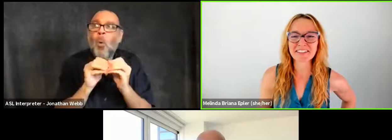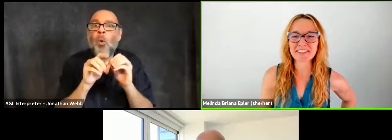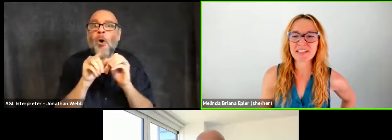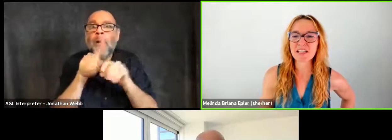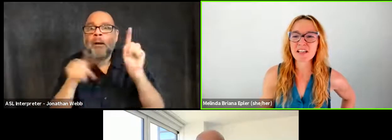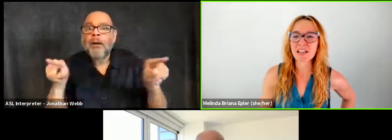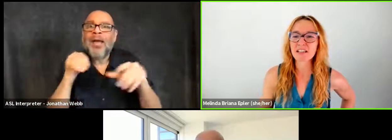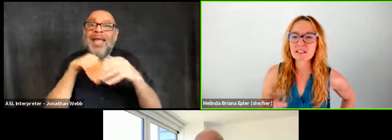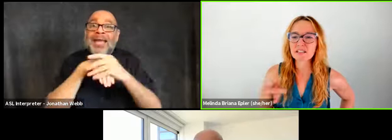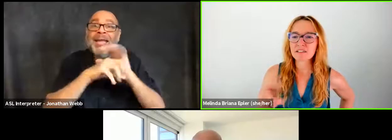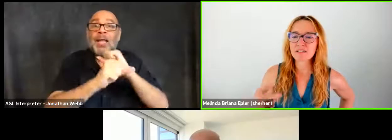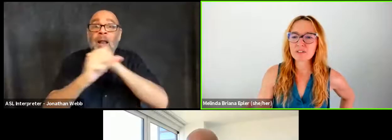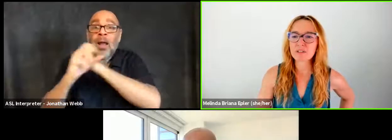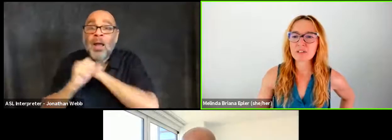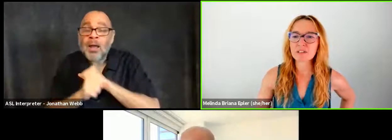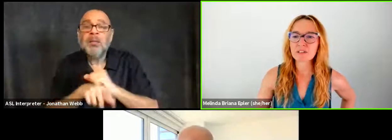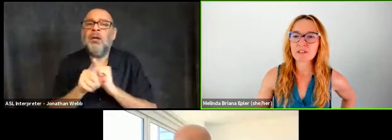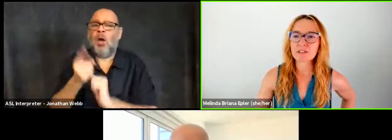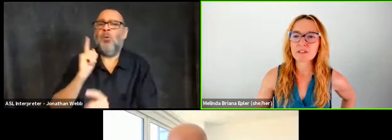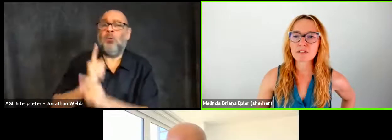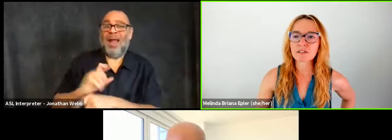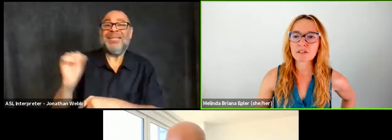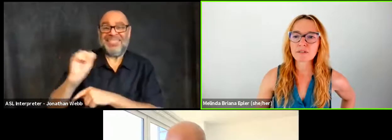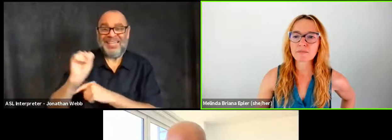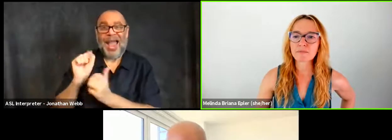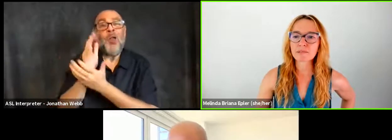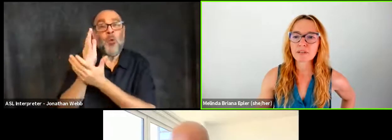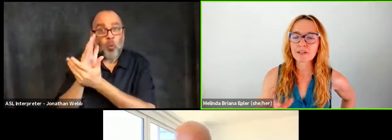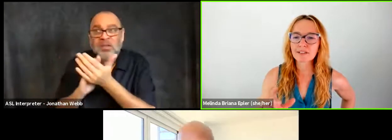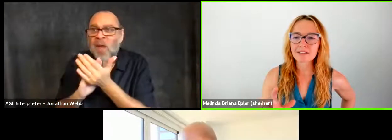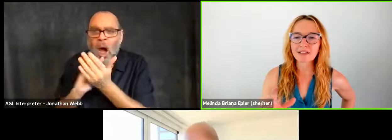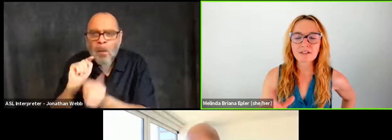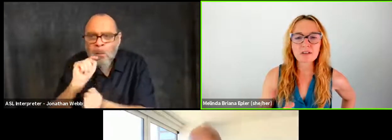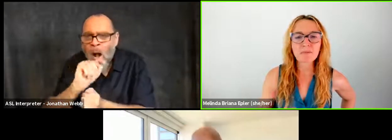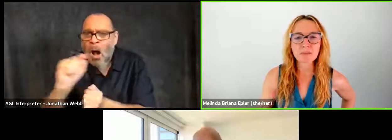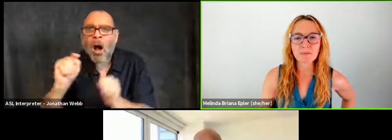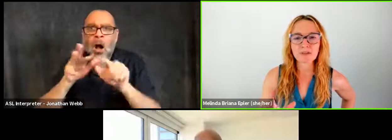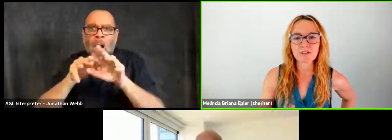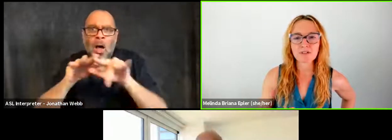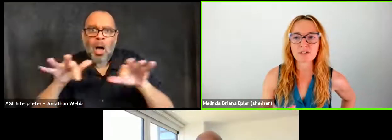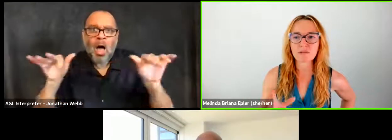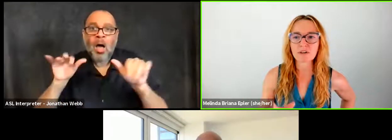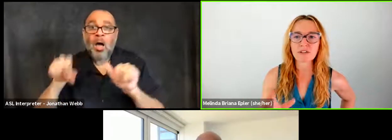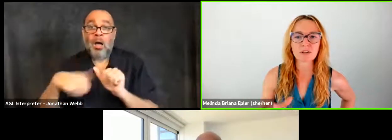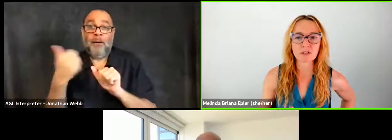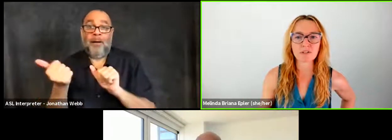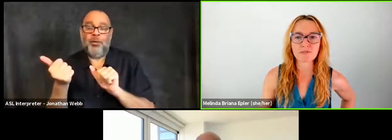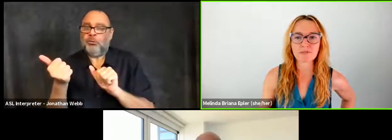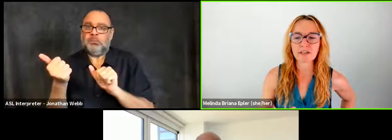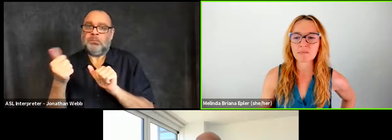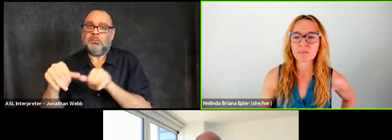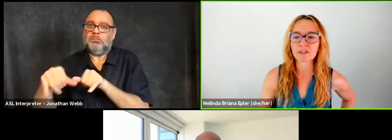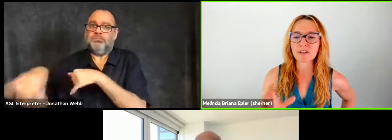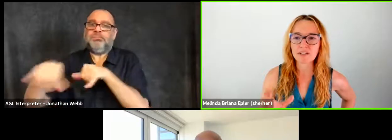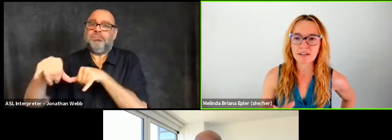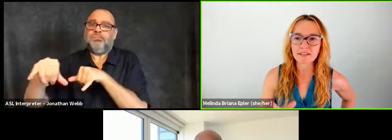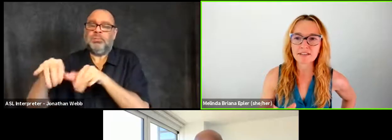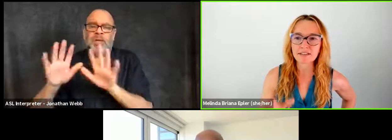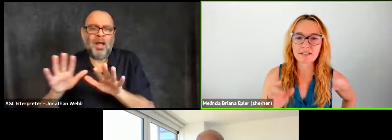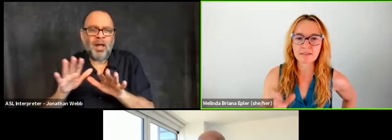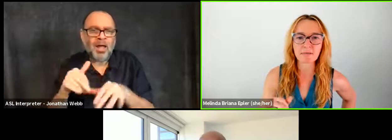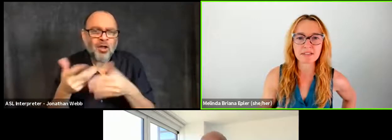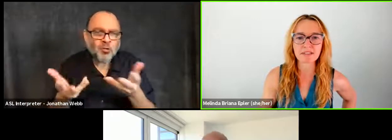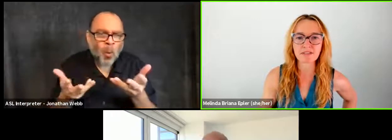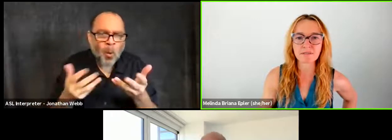that aren't. And getting to the, I may be pronouncing your name wrong. If I am, apologies.